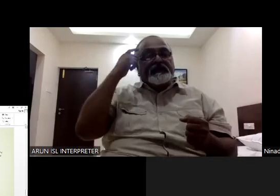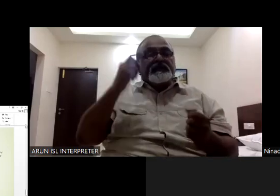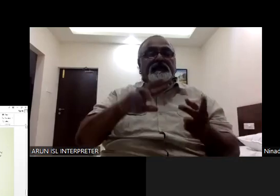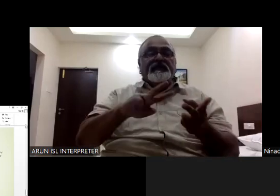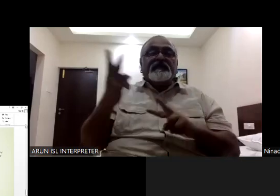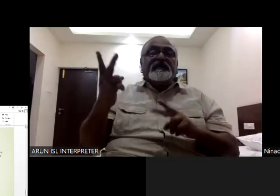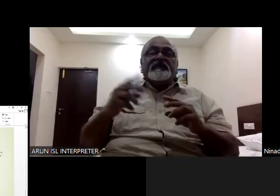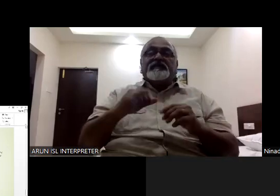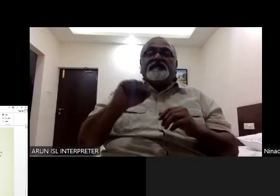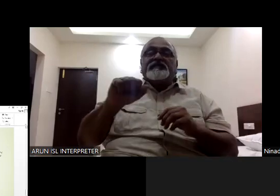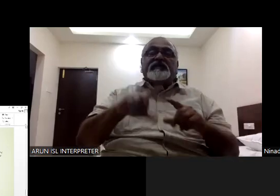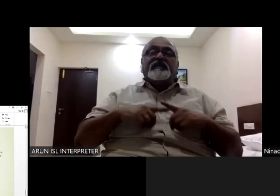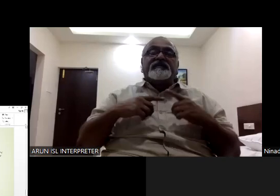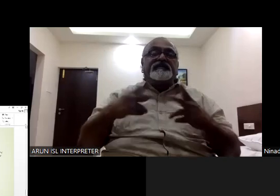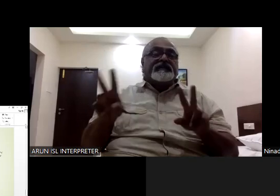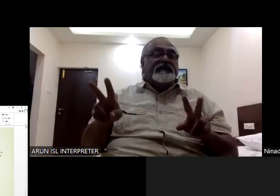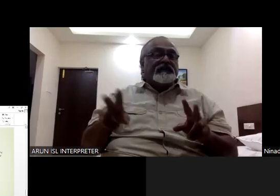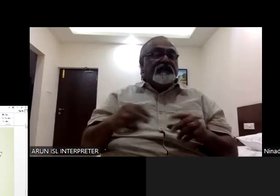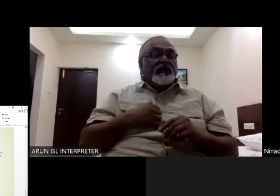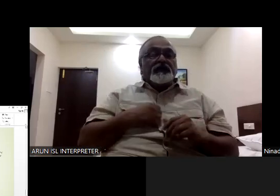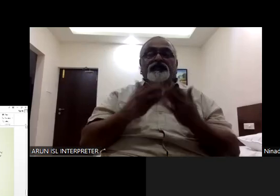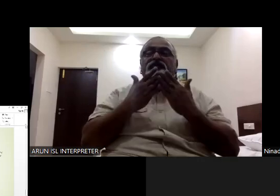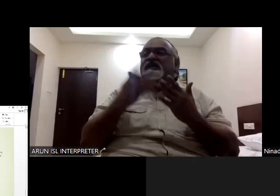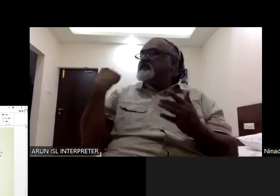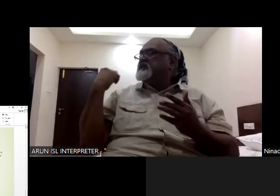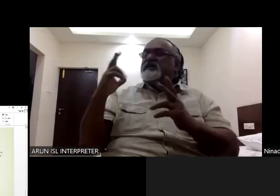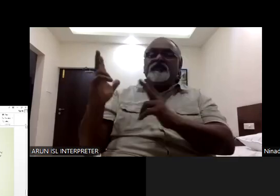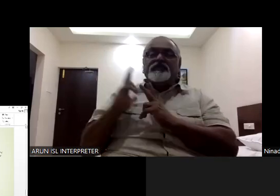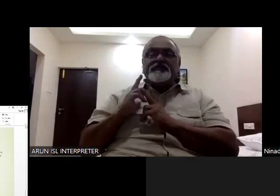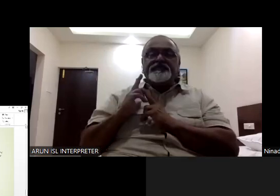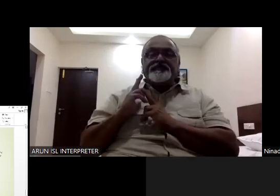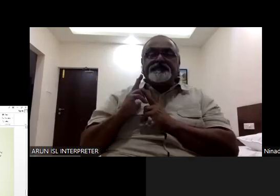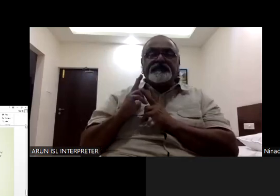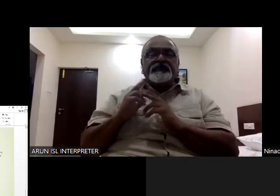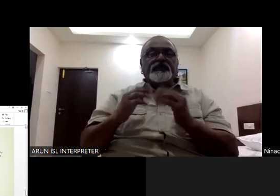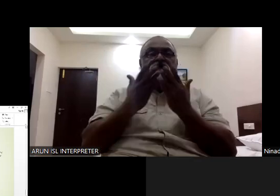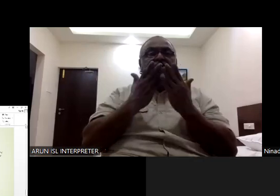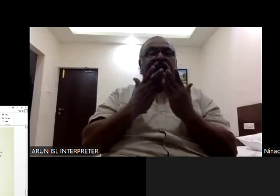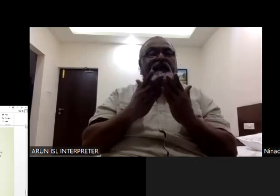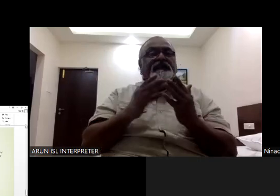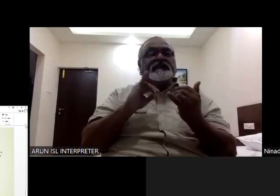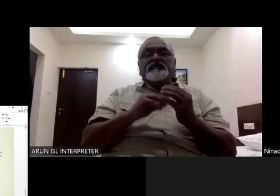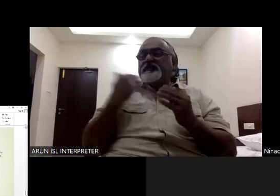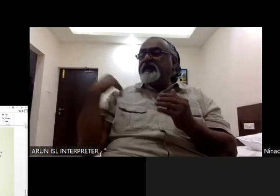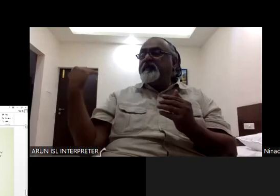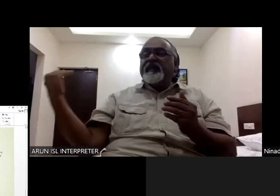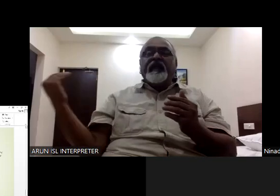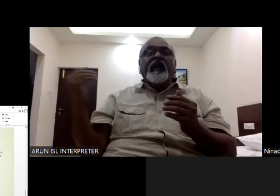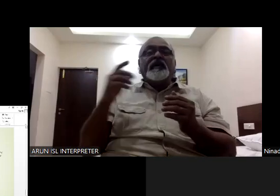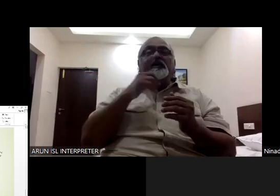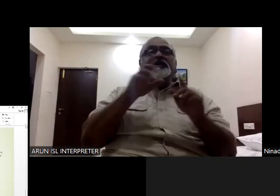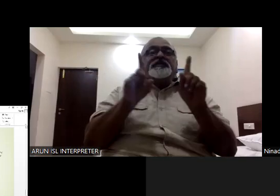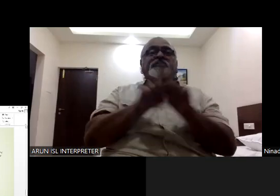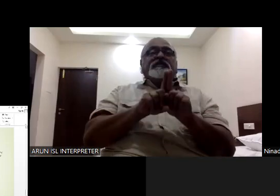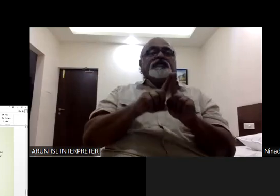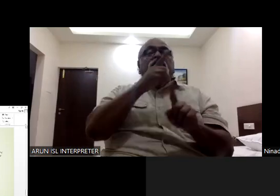with disability. My student yesterday was telling me, ma'am, there's a study on siblings, and the siblings feel very awkward when they go out with